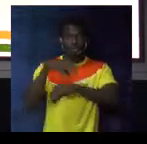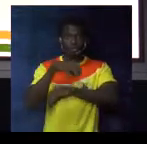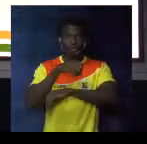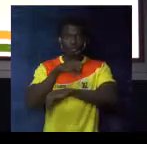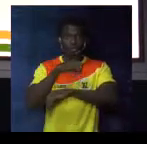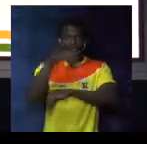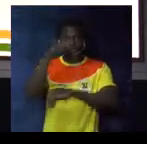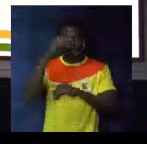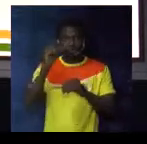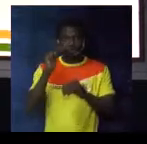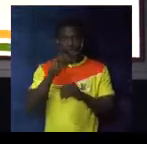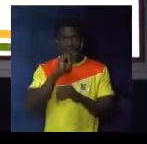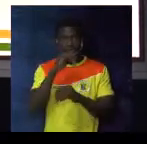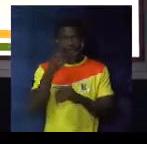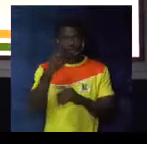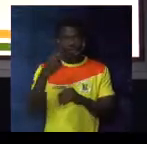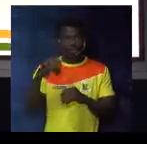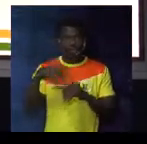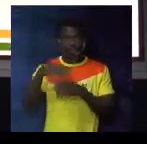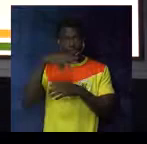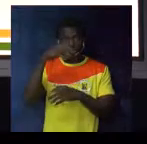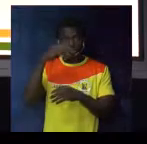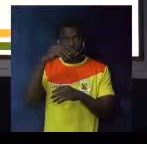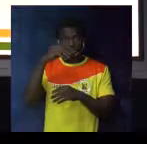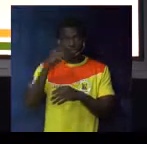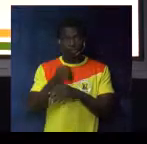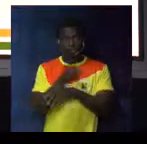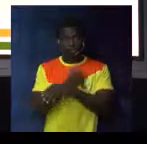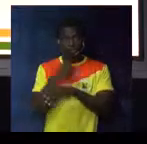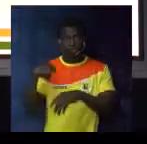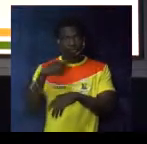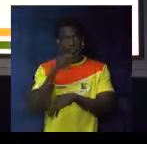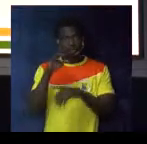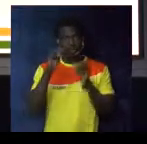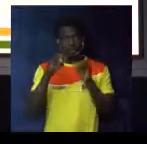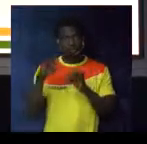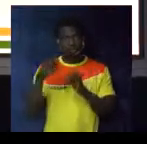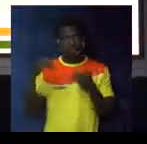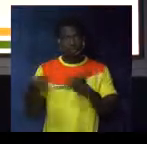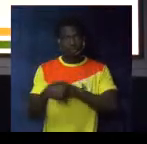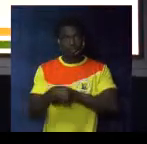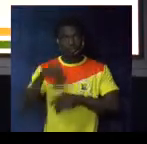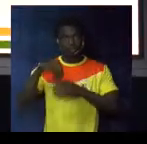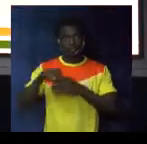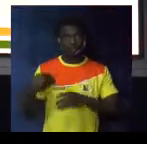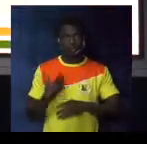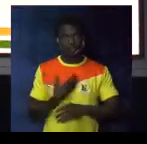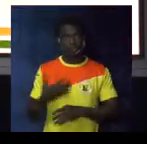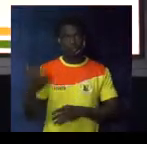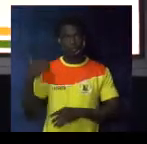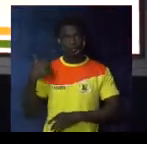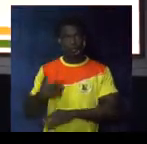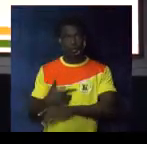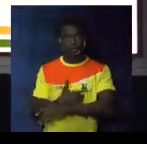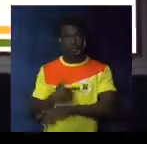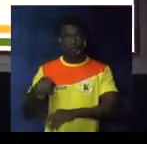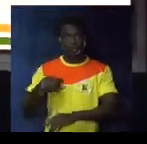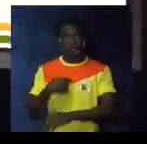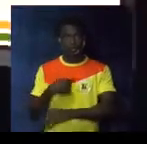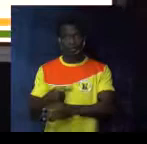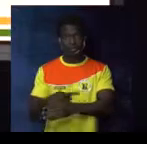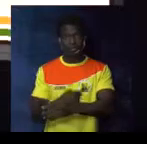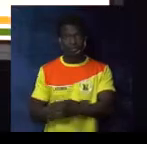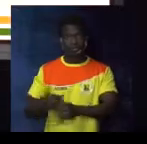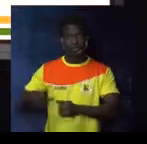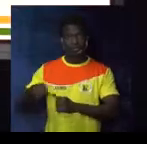Social studies is the subject we are teaching today. In our last lesson, we